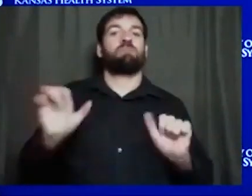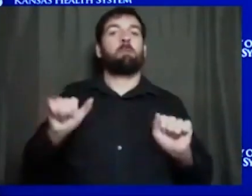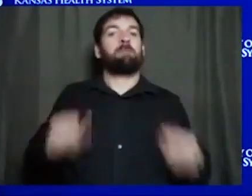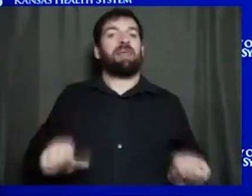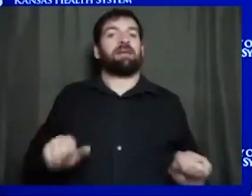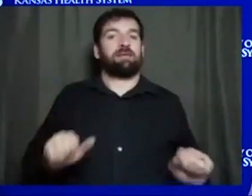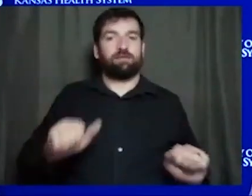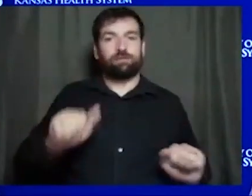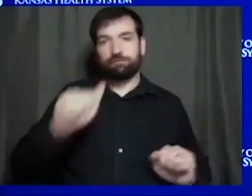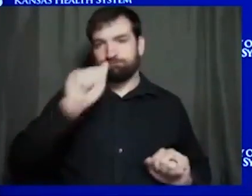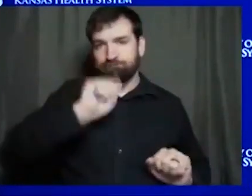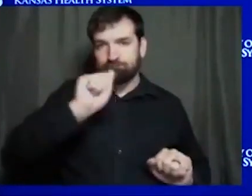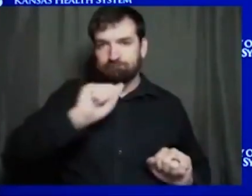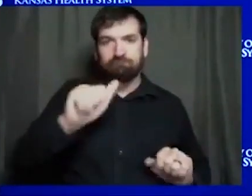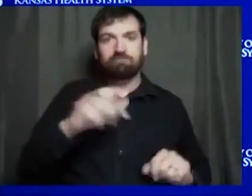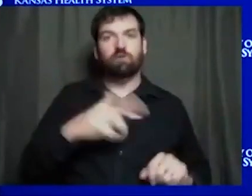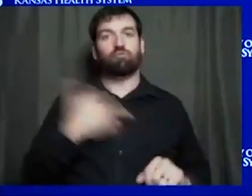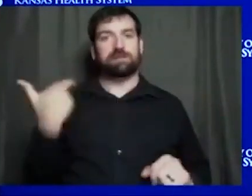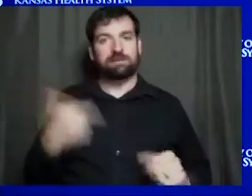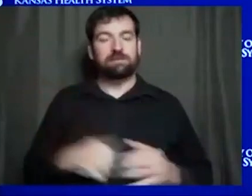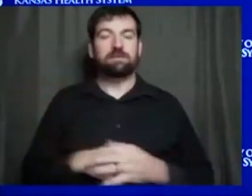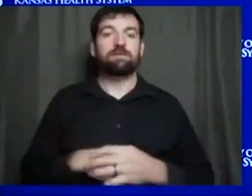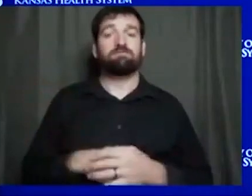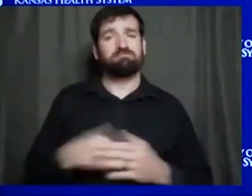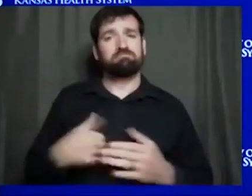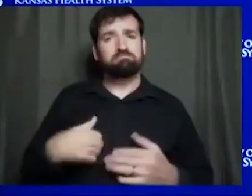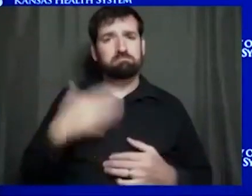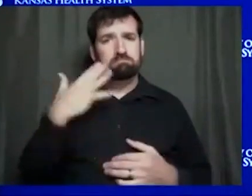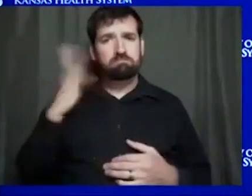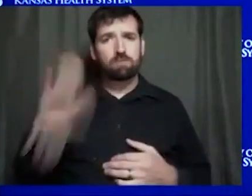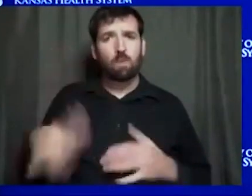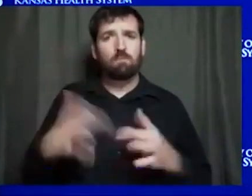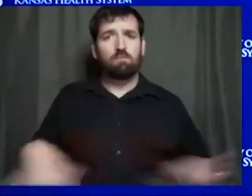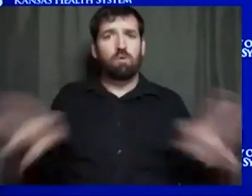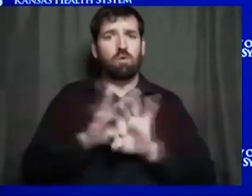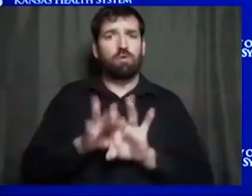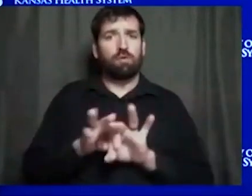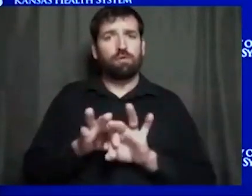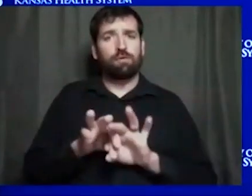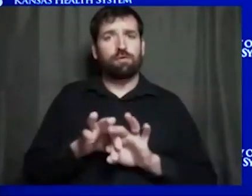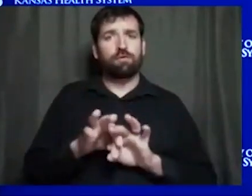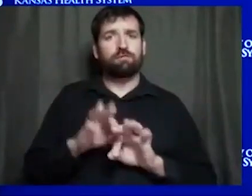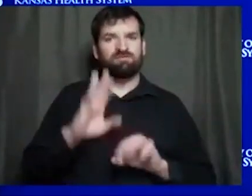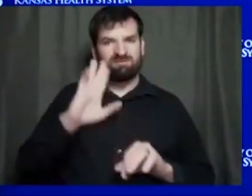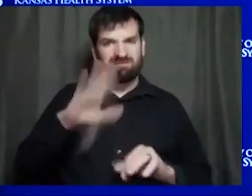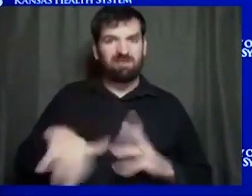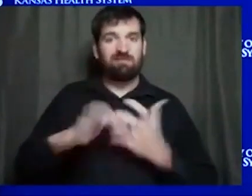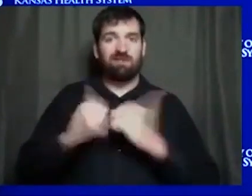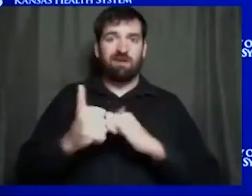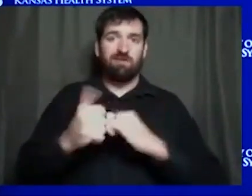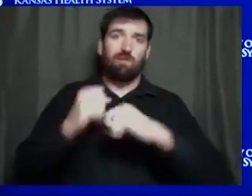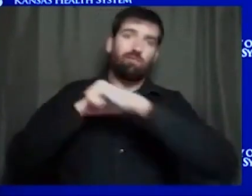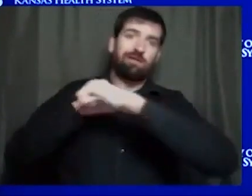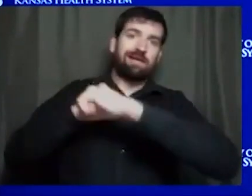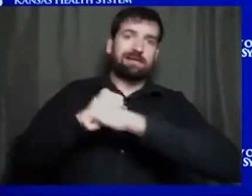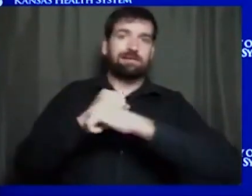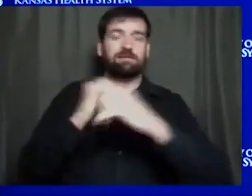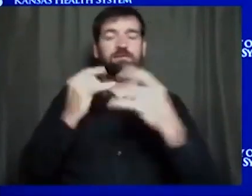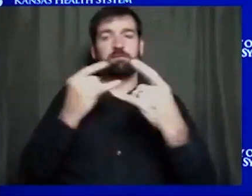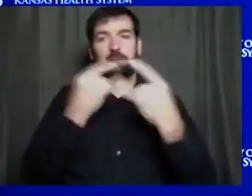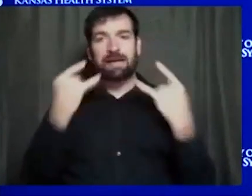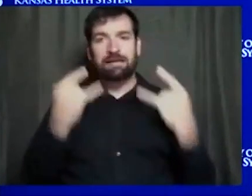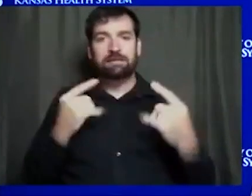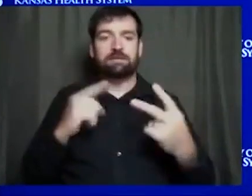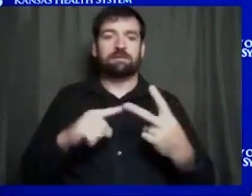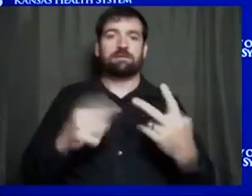amount of risk. And we know it's important because we know the things that can help protect you. Certainly masking, distancing. If